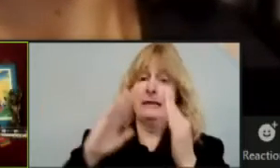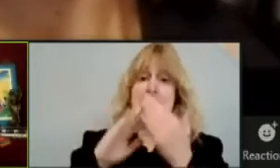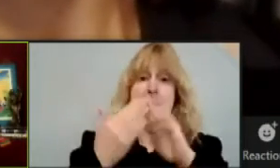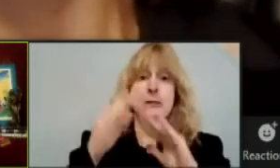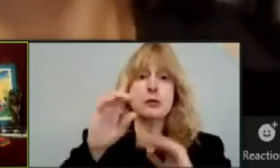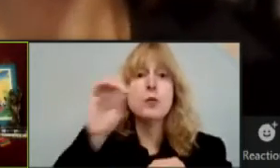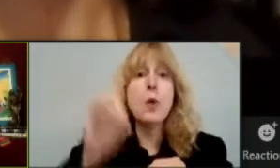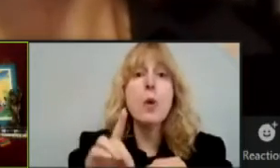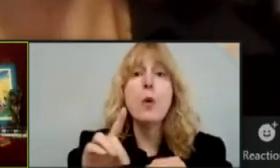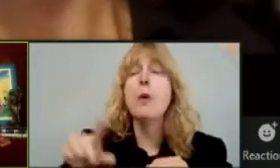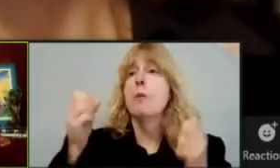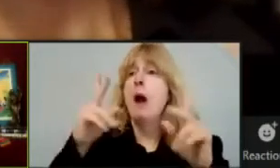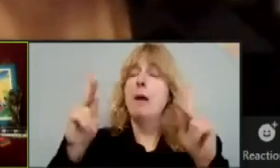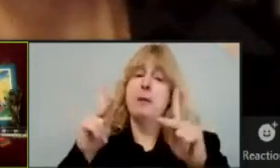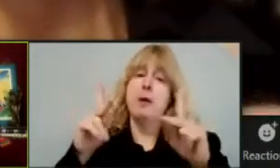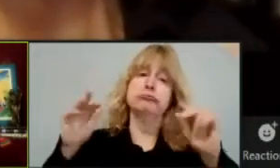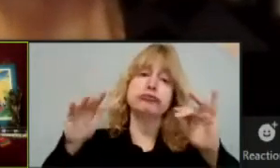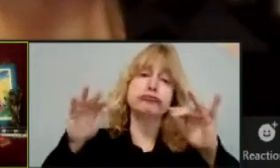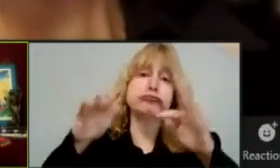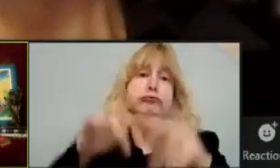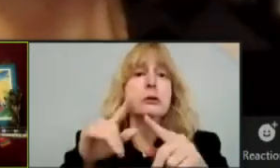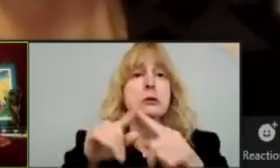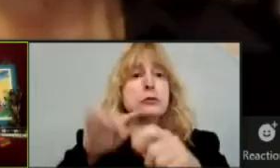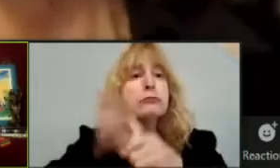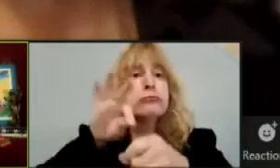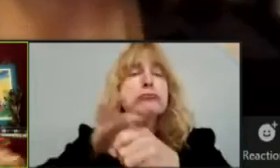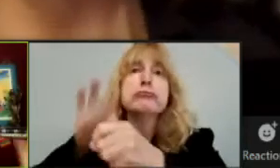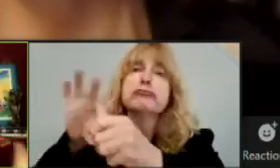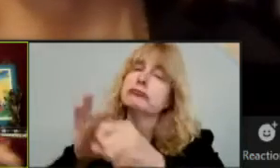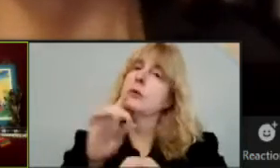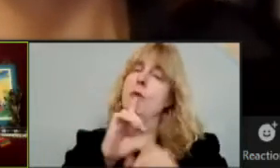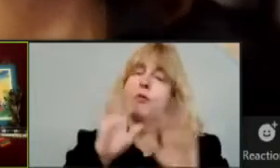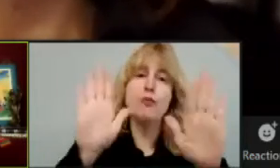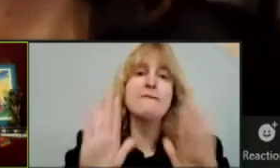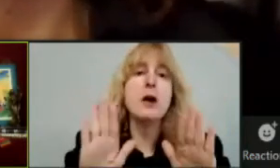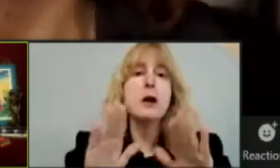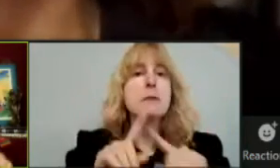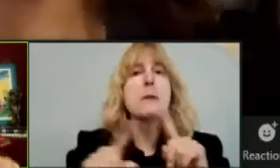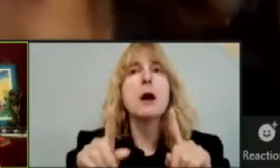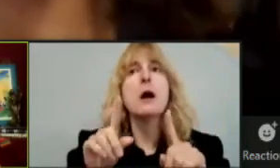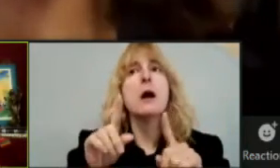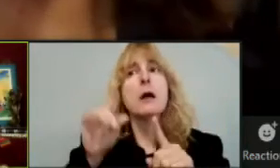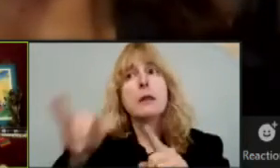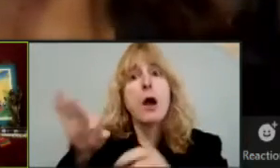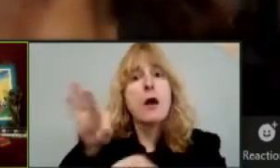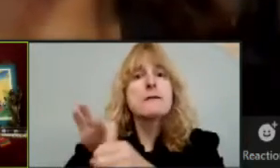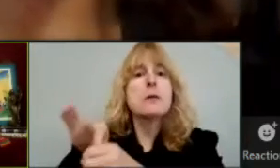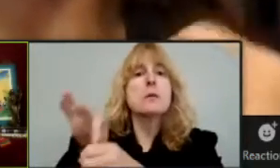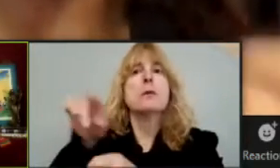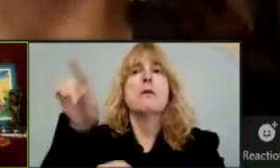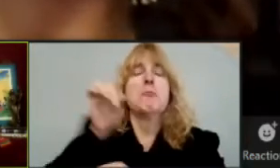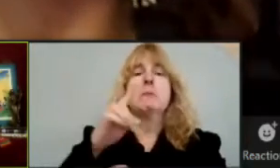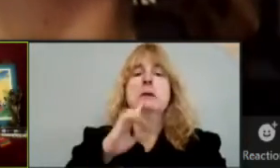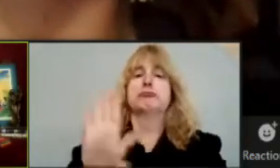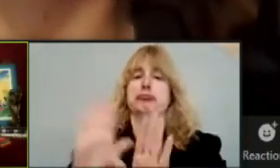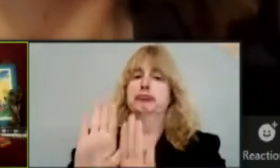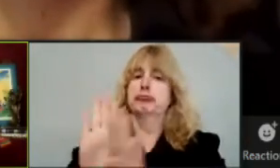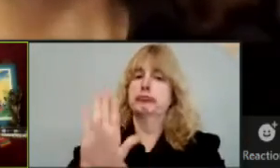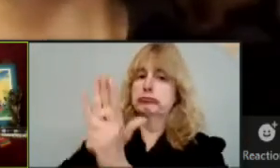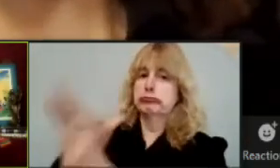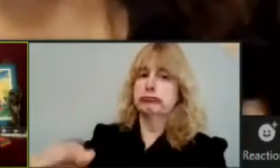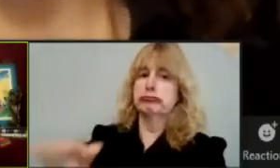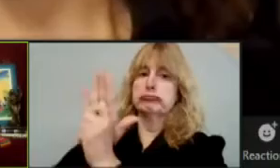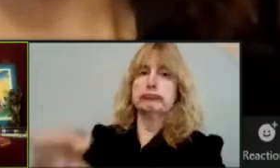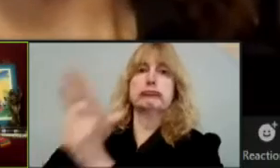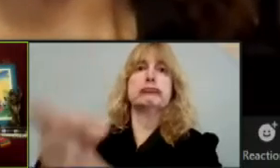last election. But those votes not only have been suppressed throughout the country, and we saw this in Georgia, but they have been questioned